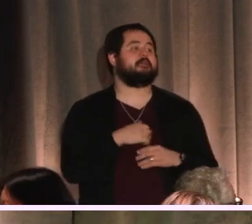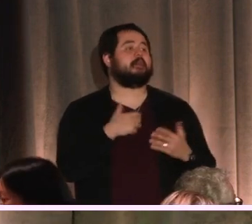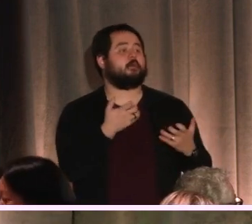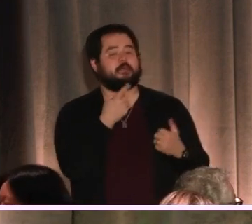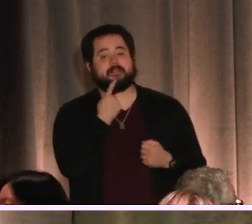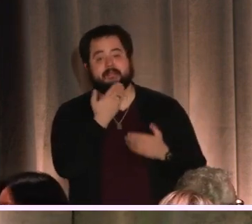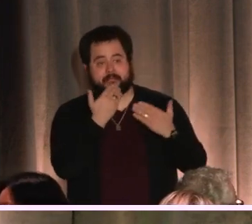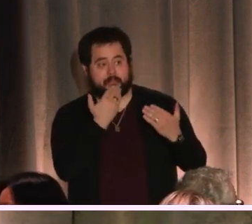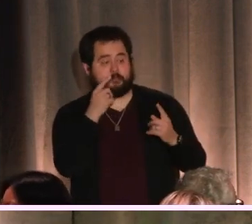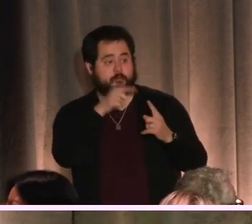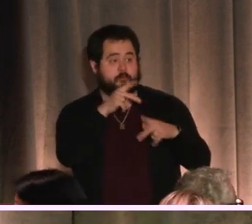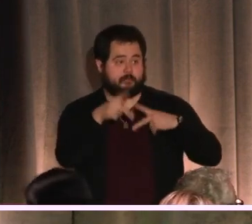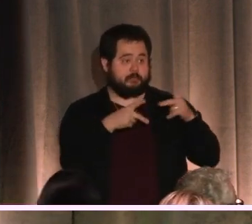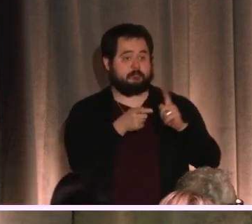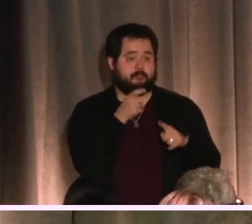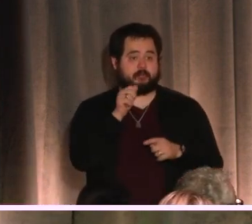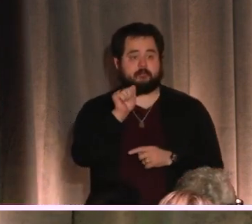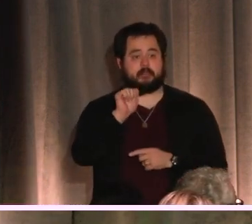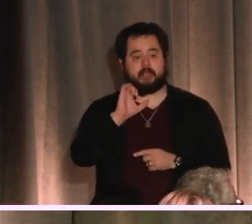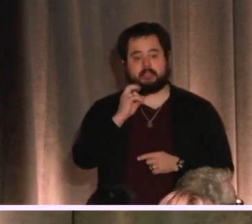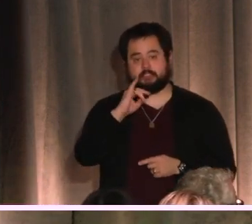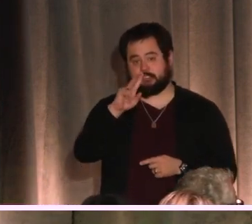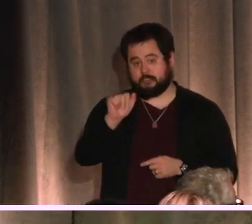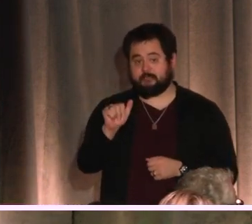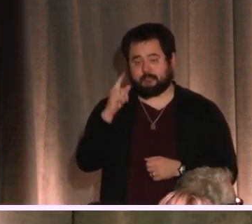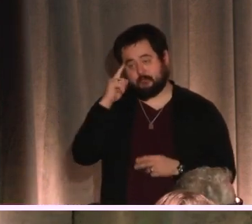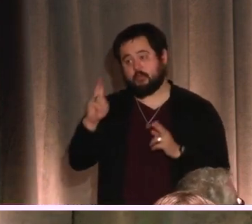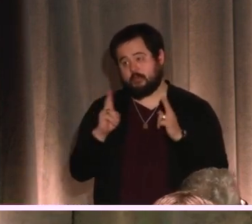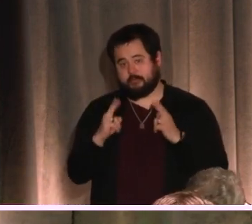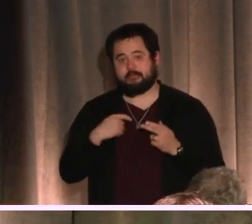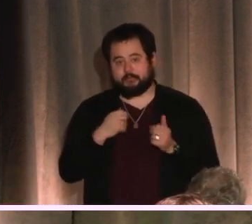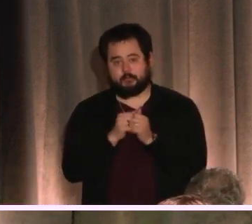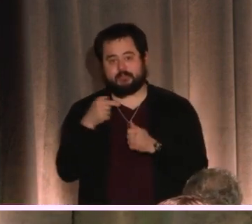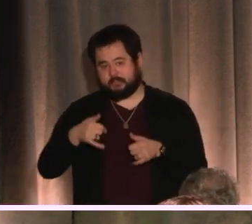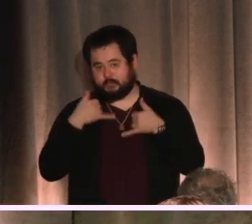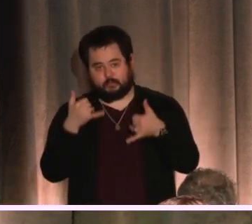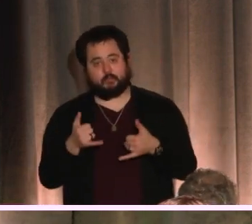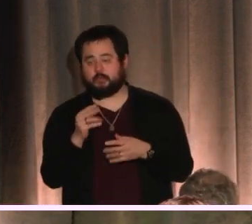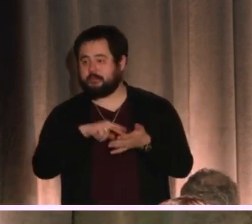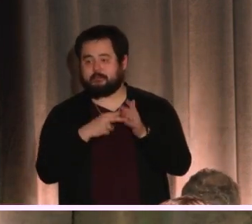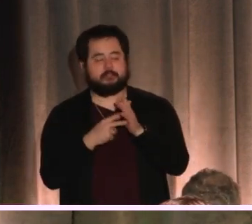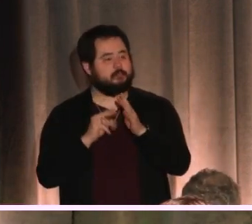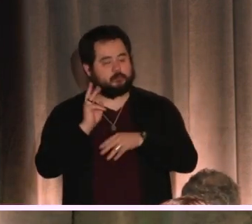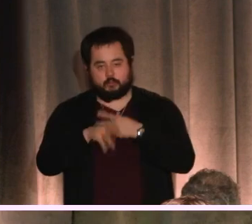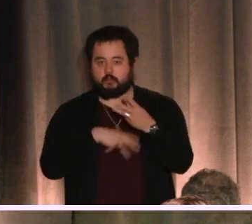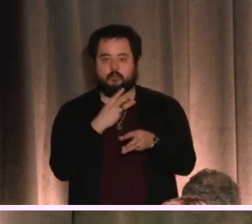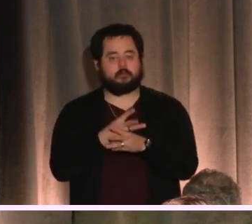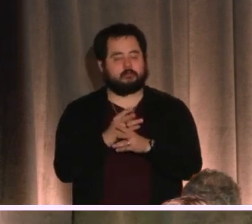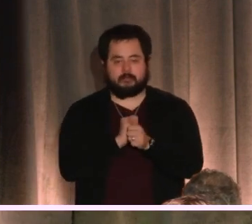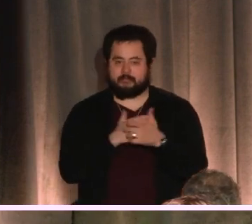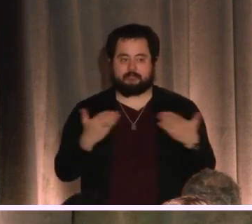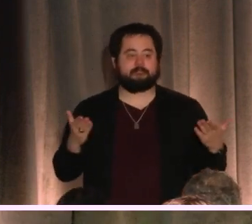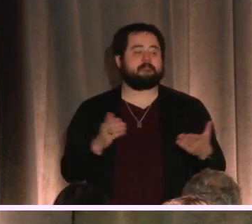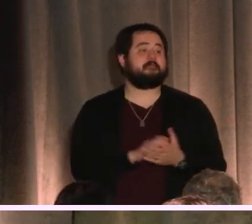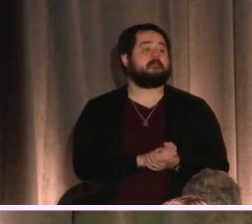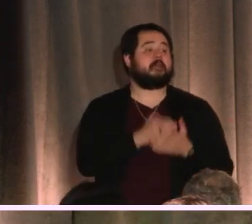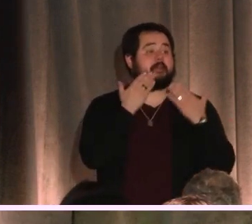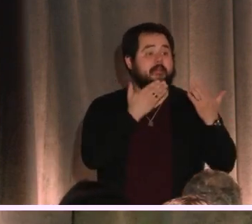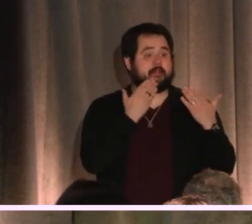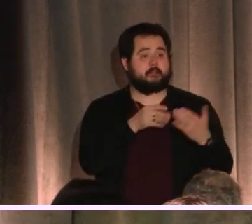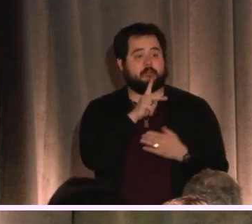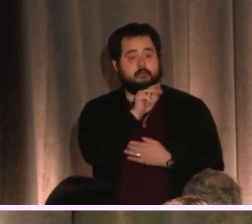you to the people at Achieva for honoring me with this award. It means the world to me. And thank you, Karen, for